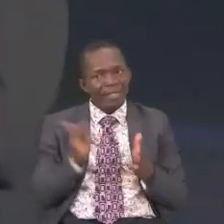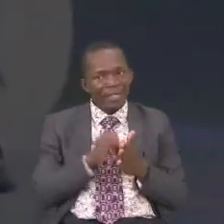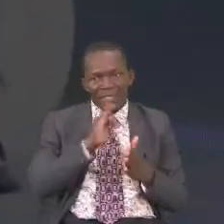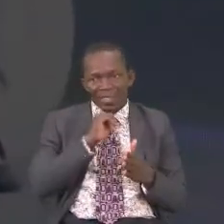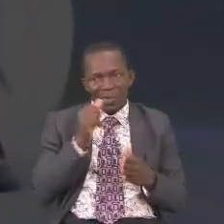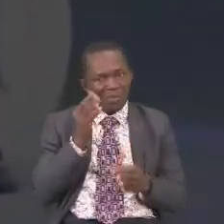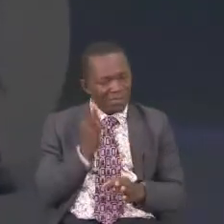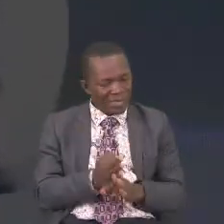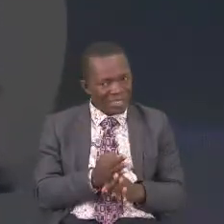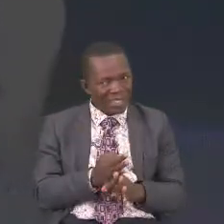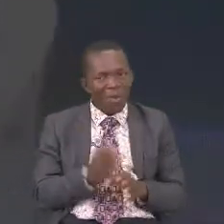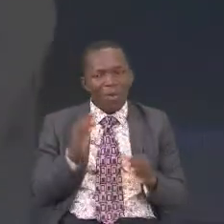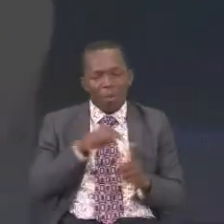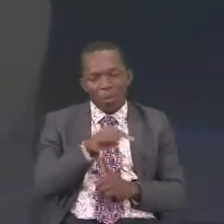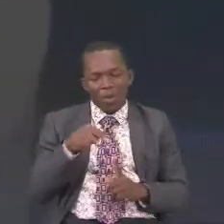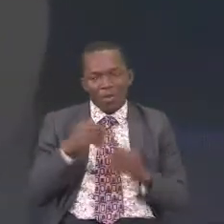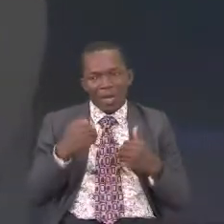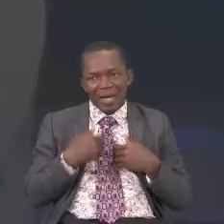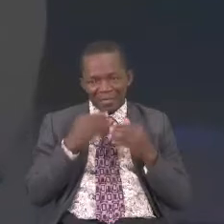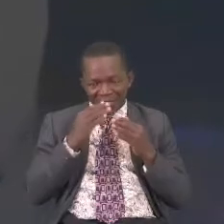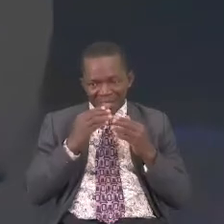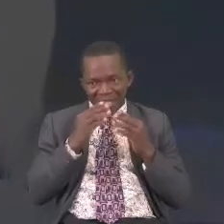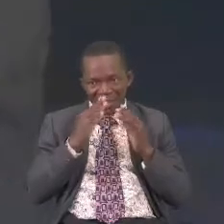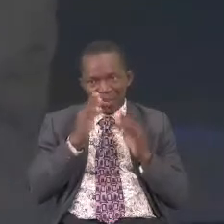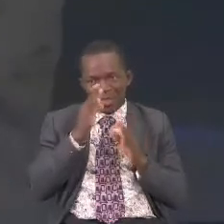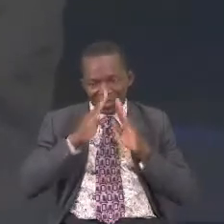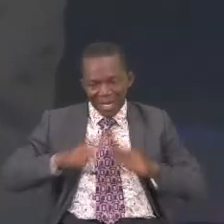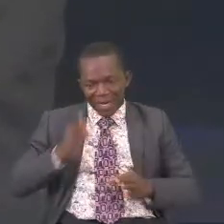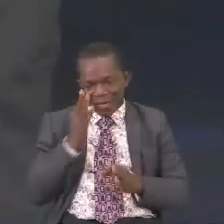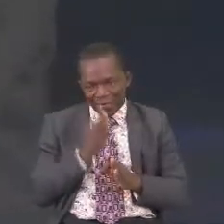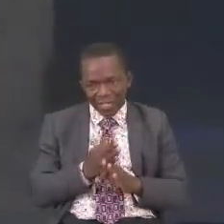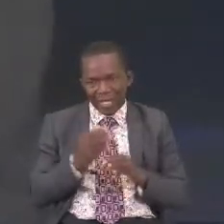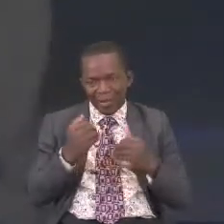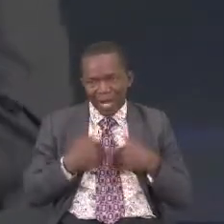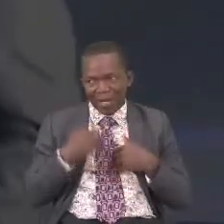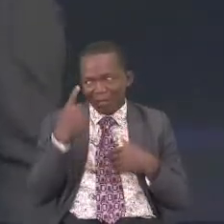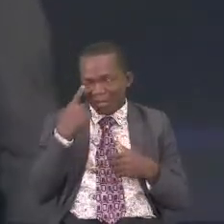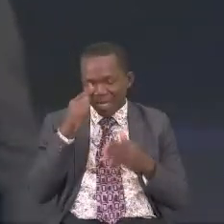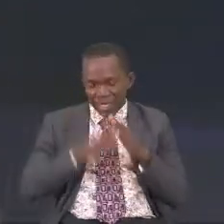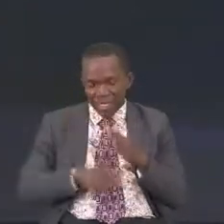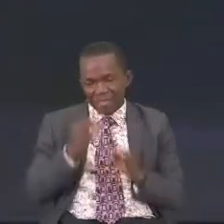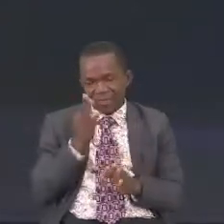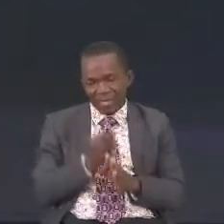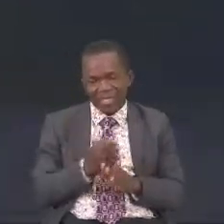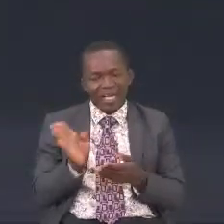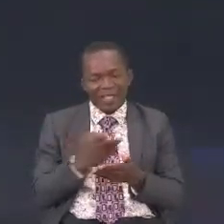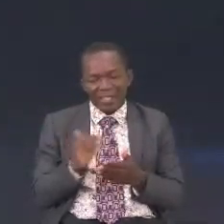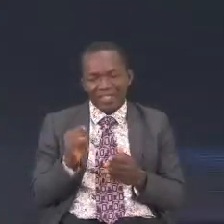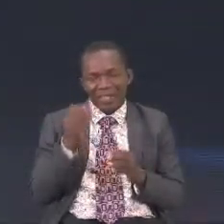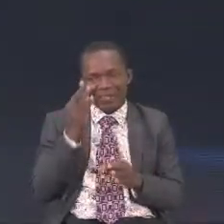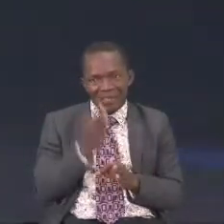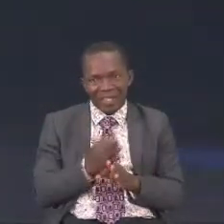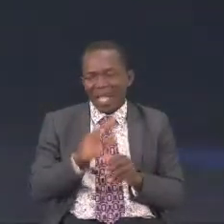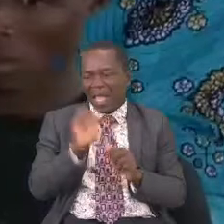have silent faith, and when you have sightless faith, and when you have singing faith, every wall will